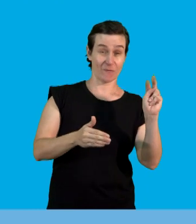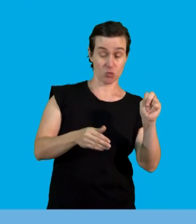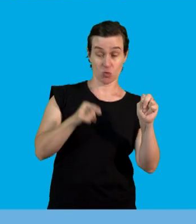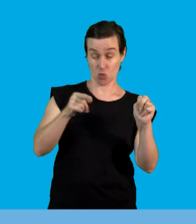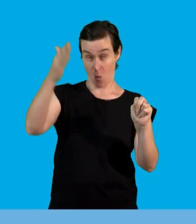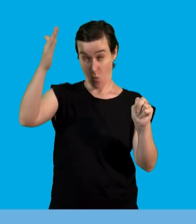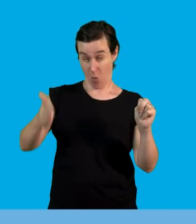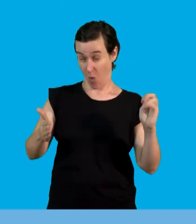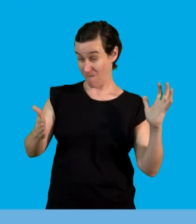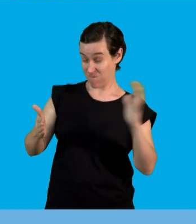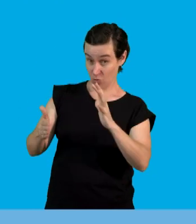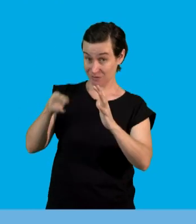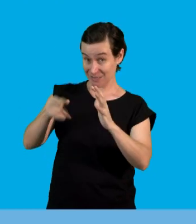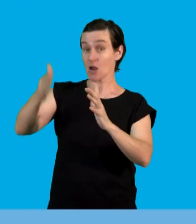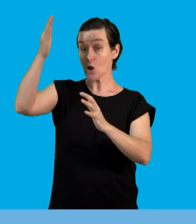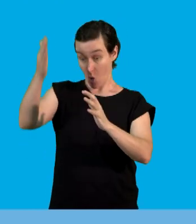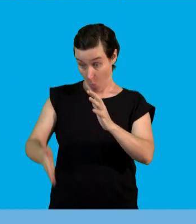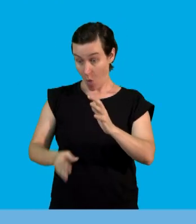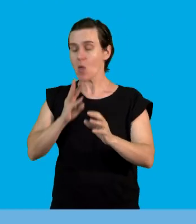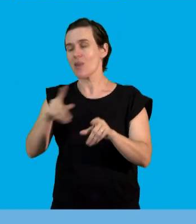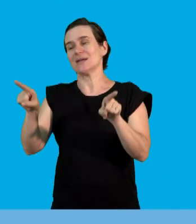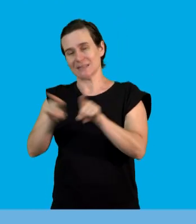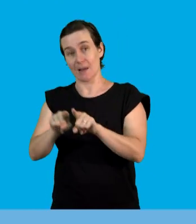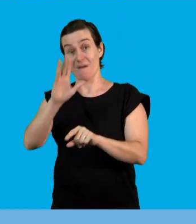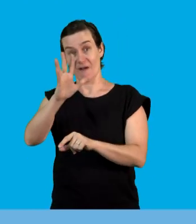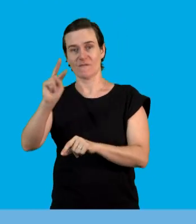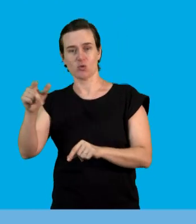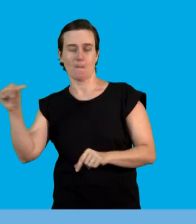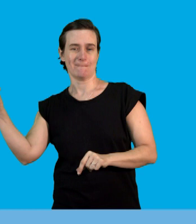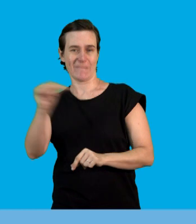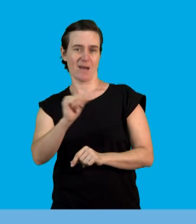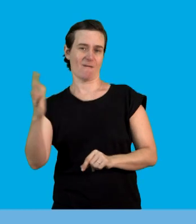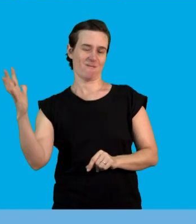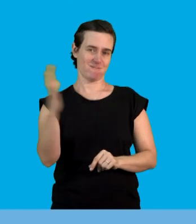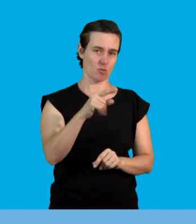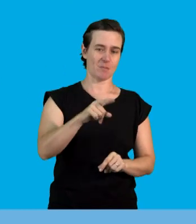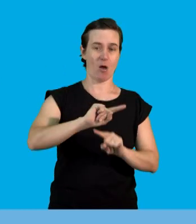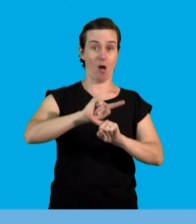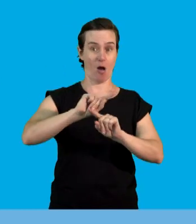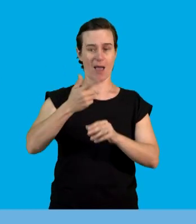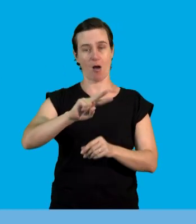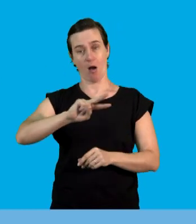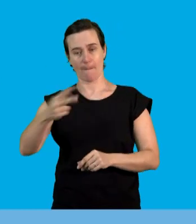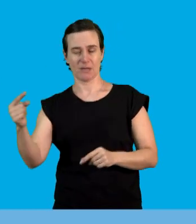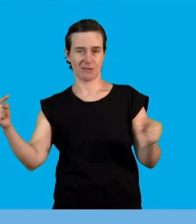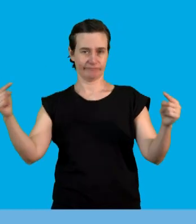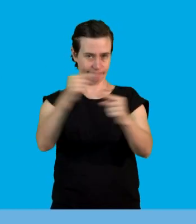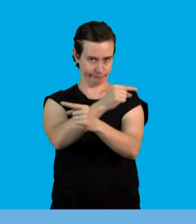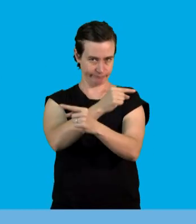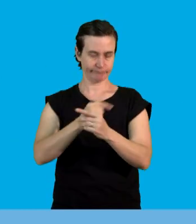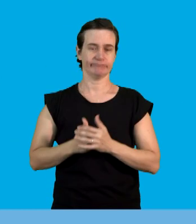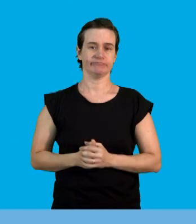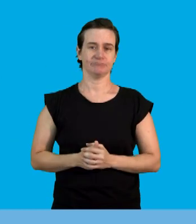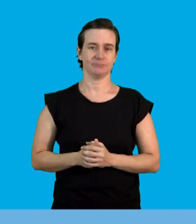to the wall will apply the very same 5 Newton force back to you, but in an opposite direction.